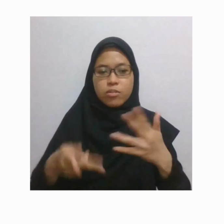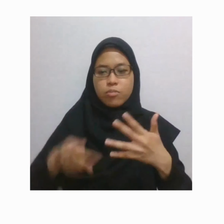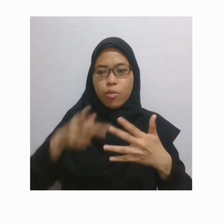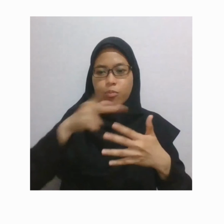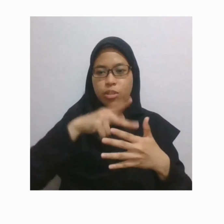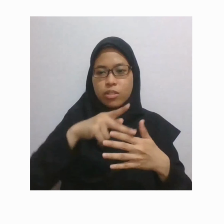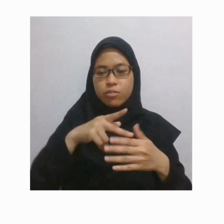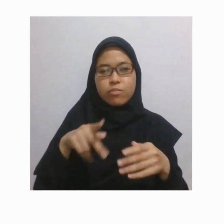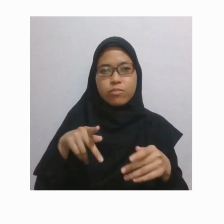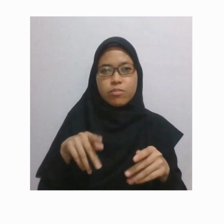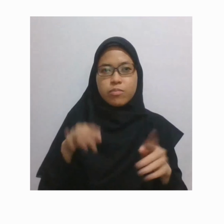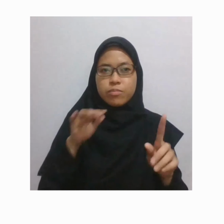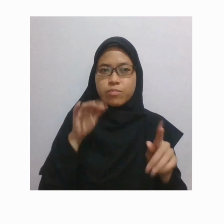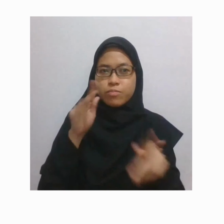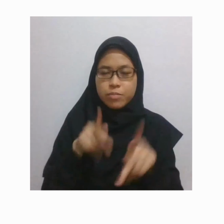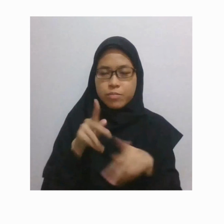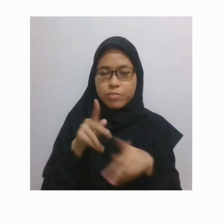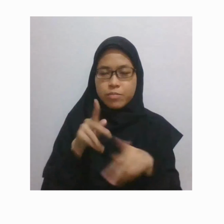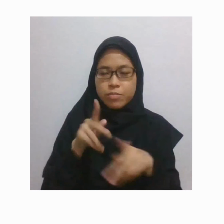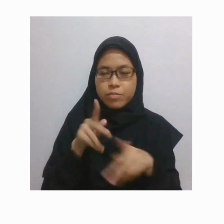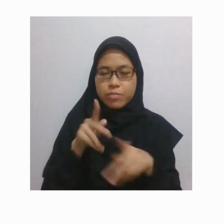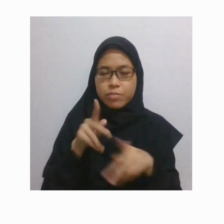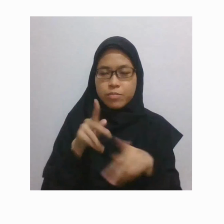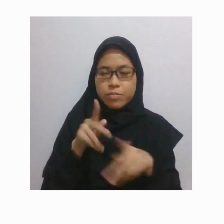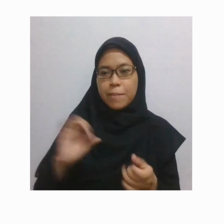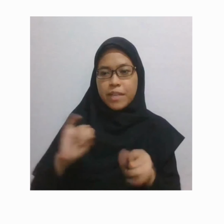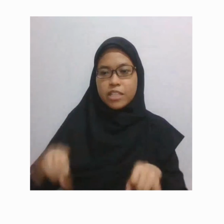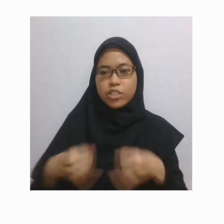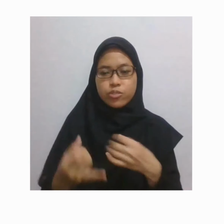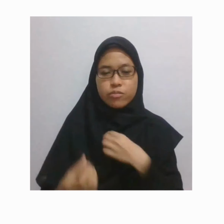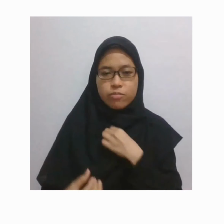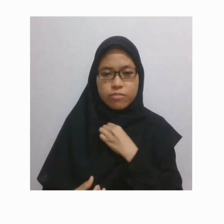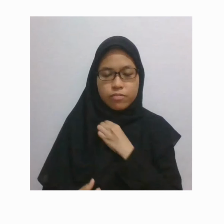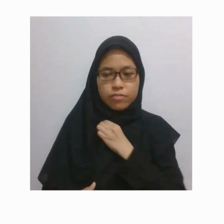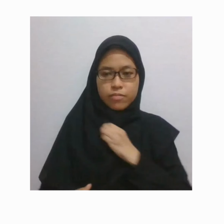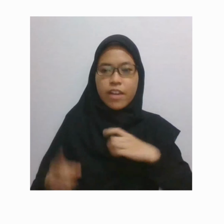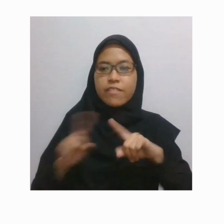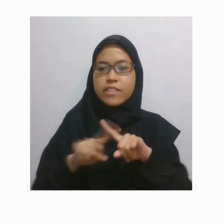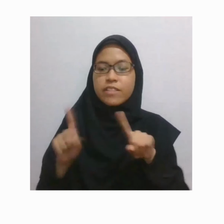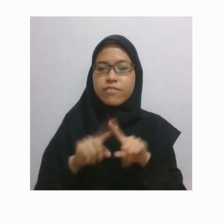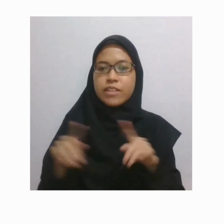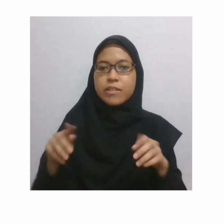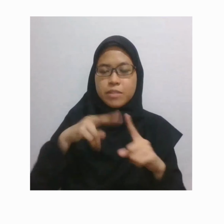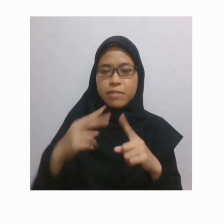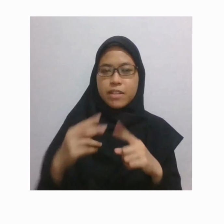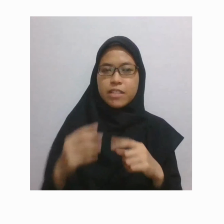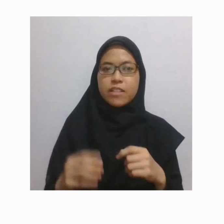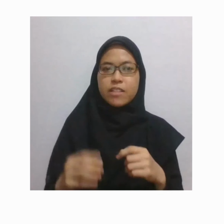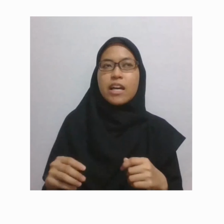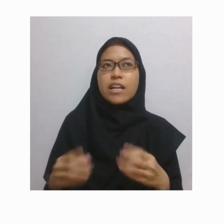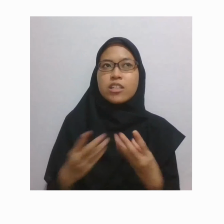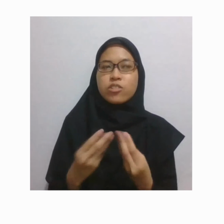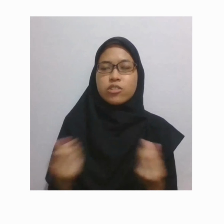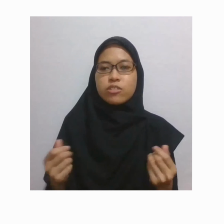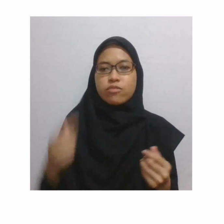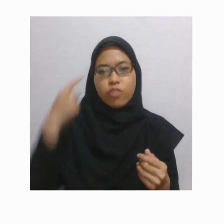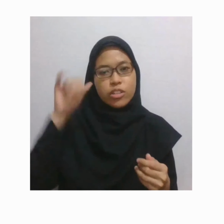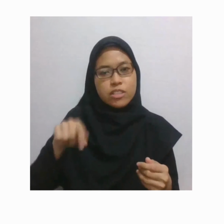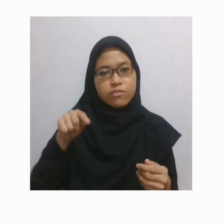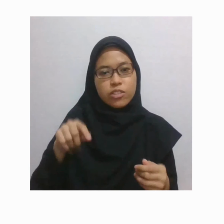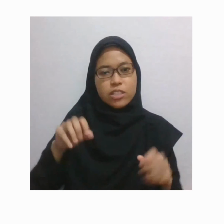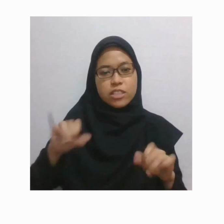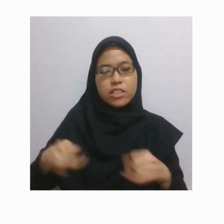Lectures allow us to examine different perspectives, challenges, and solutions surrounding these issues. Turning to the